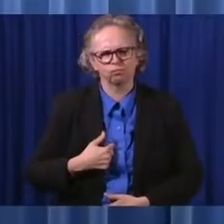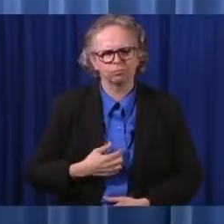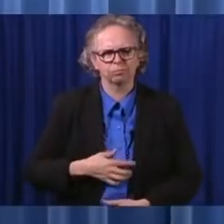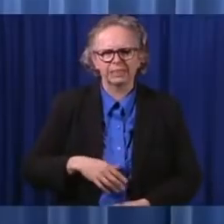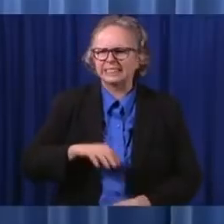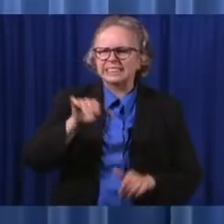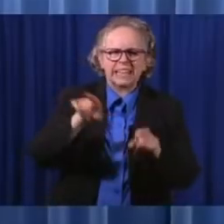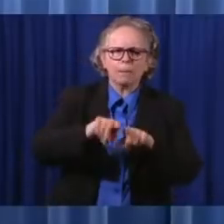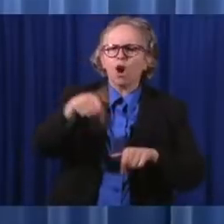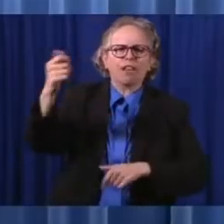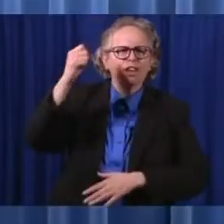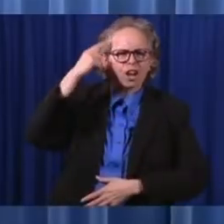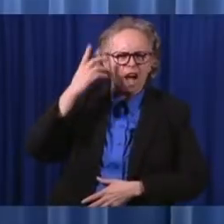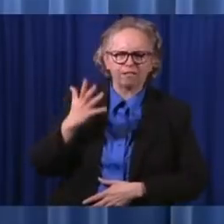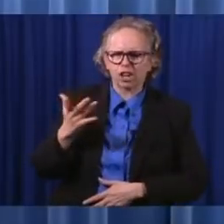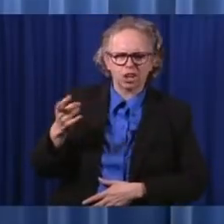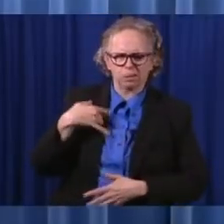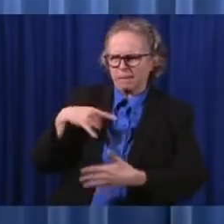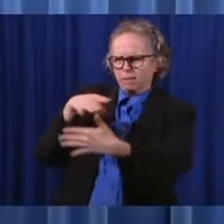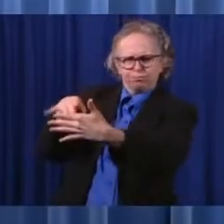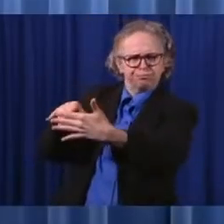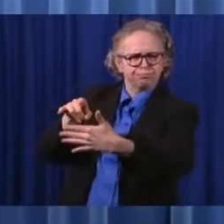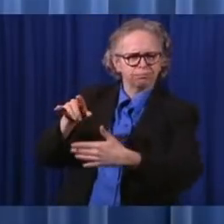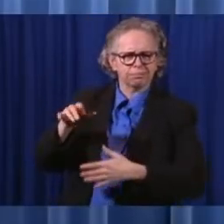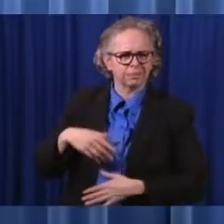going to critique what the mayors do.